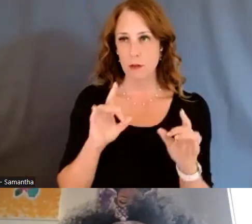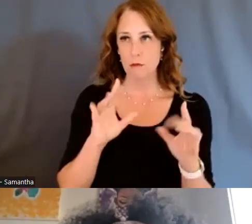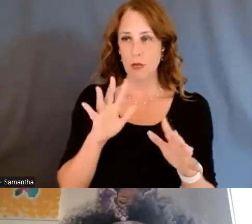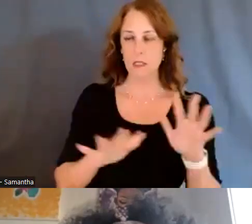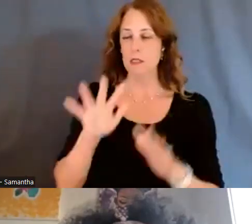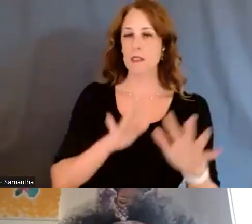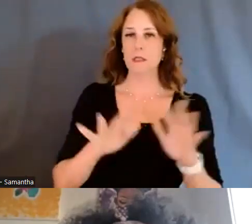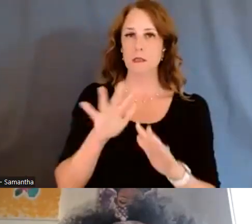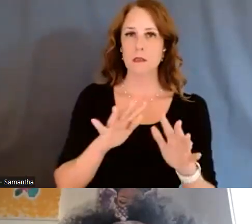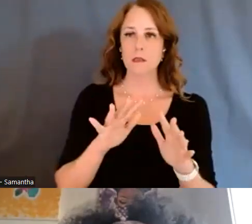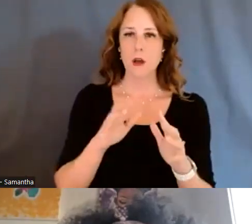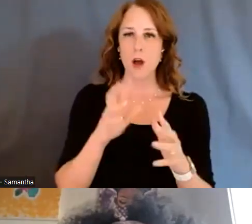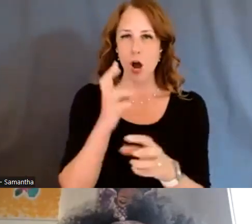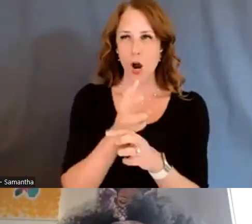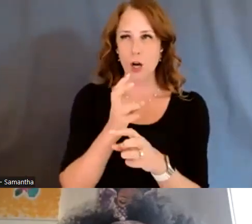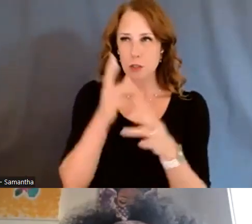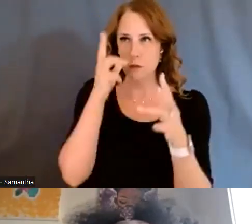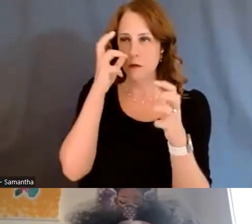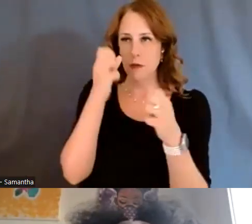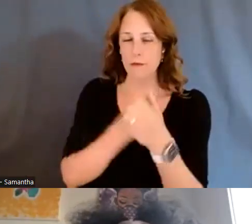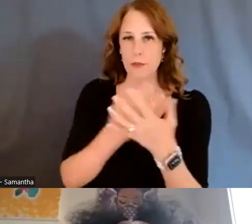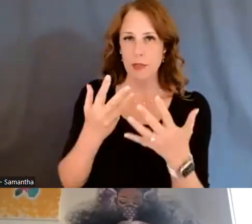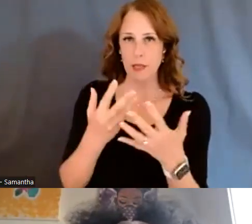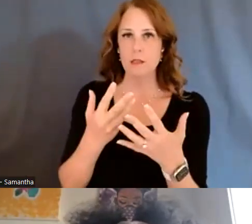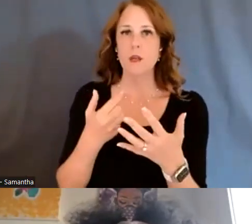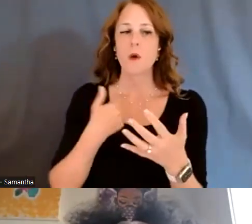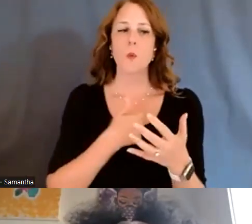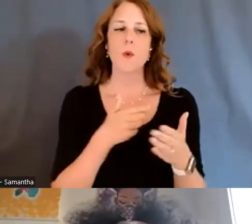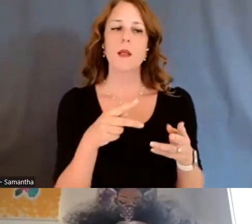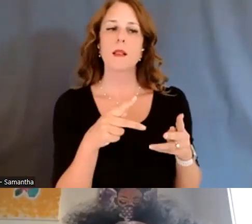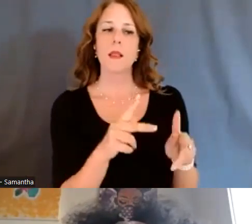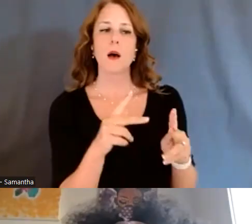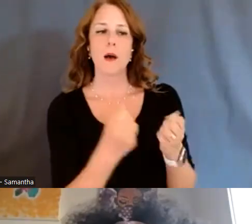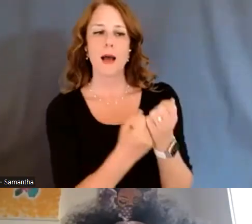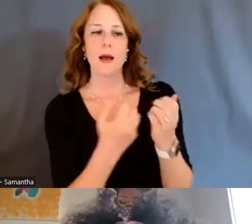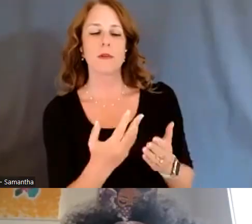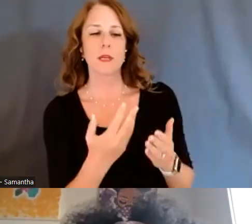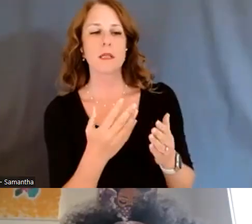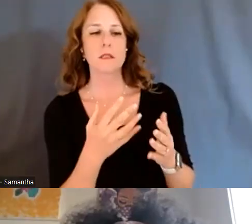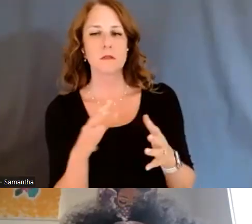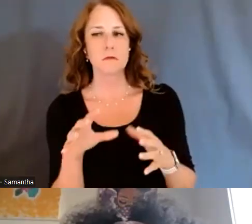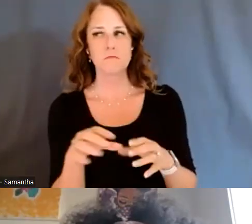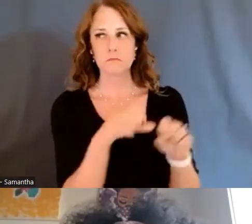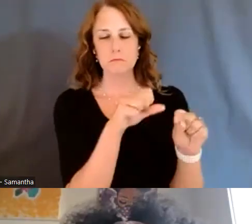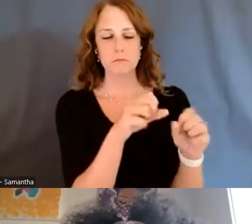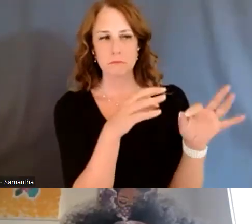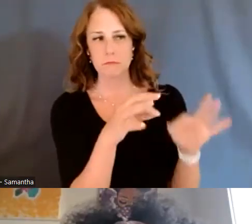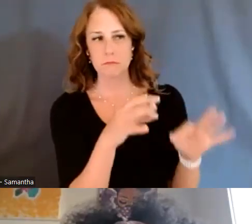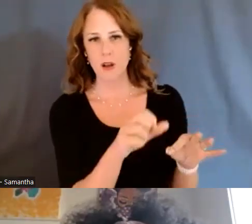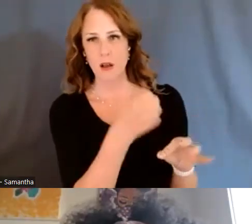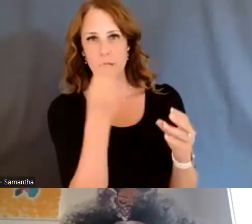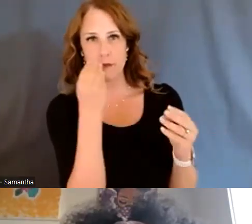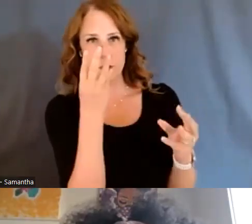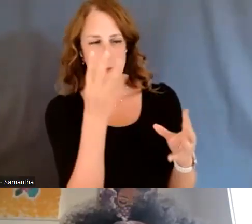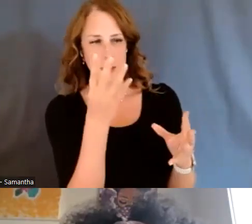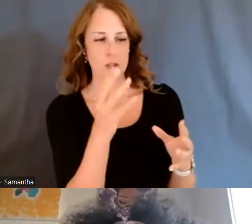I think it's hard to take in. So we really rely on our advocates to kind of go over some of the other information, such as this